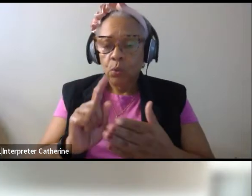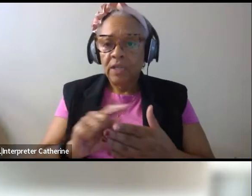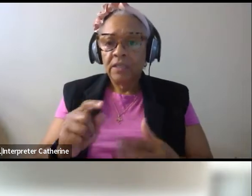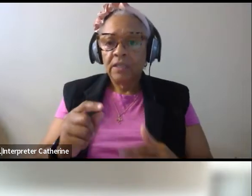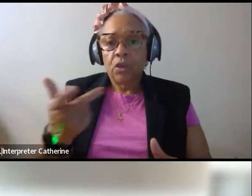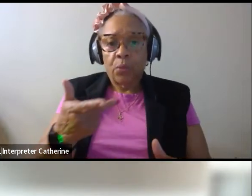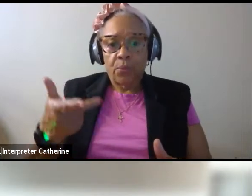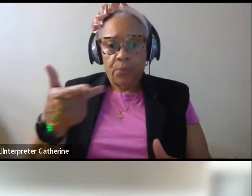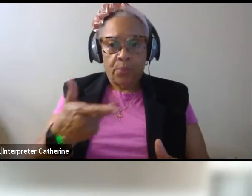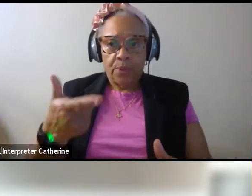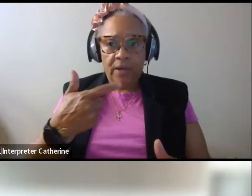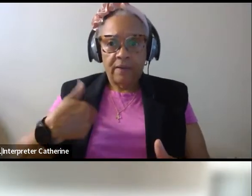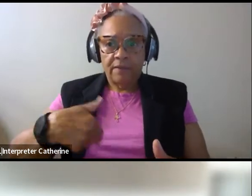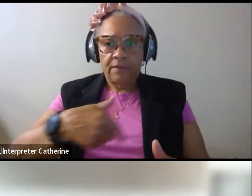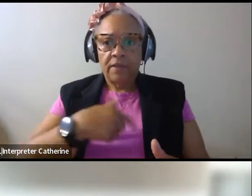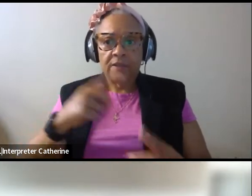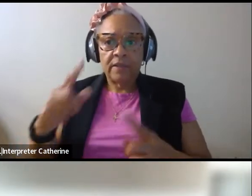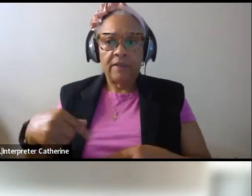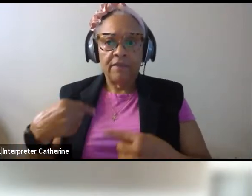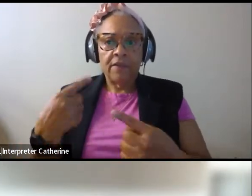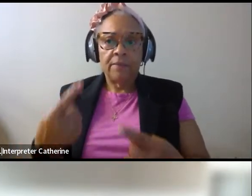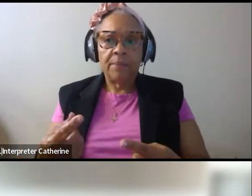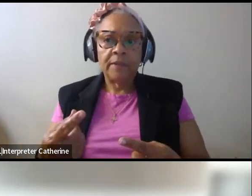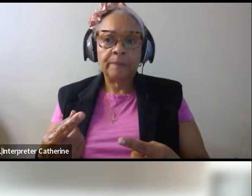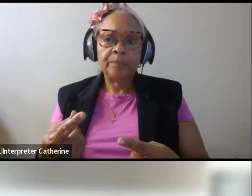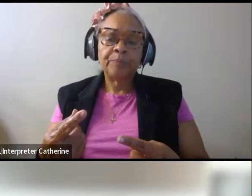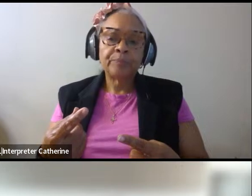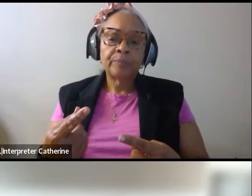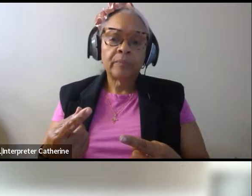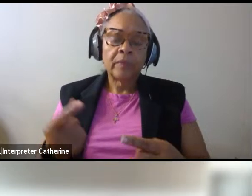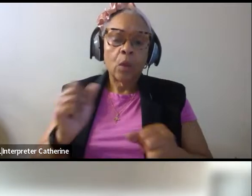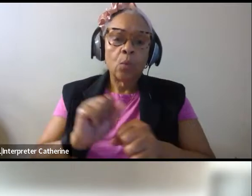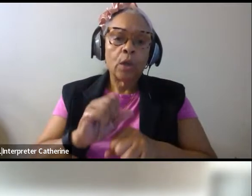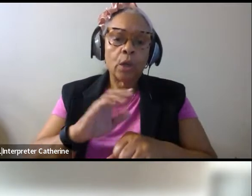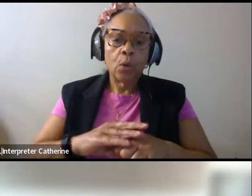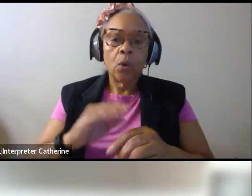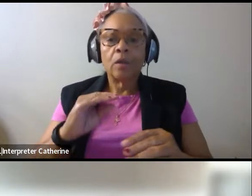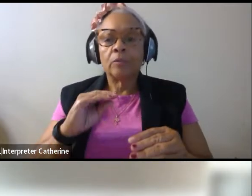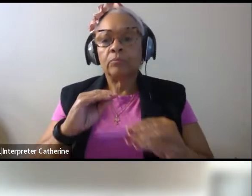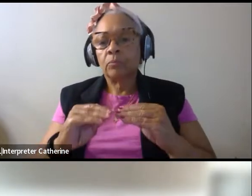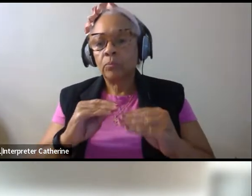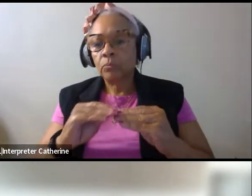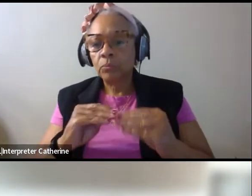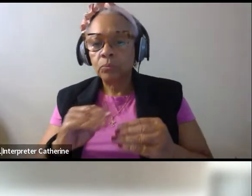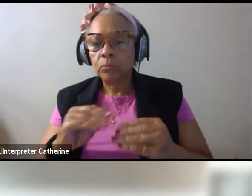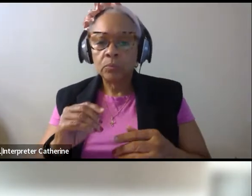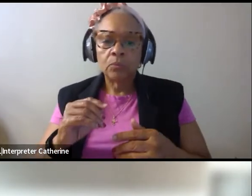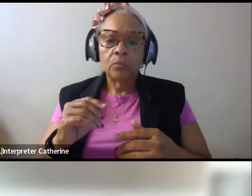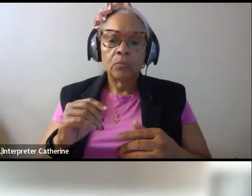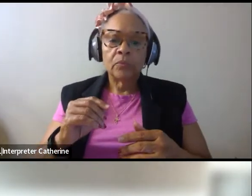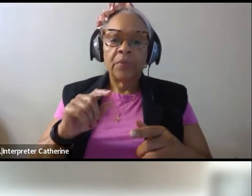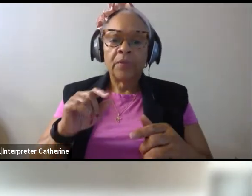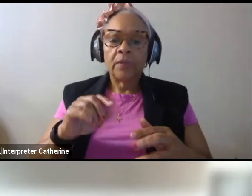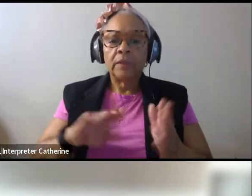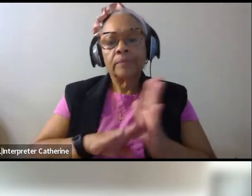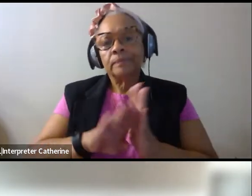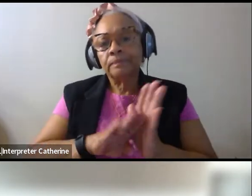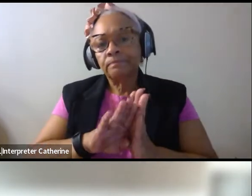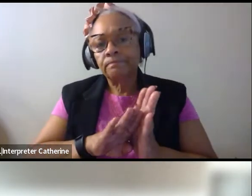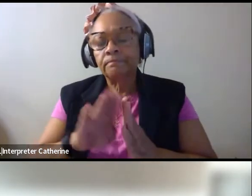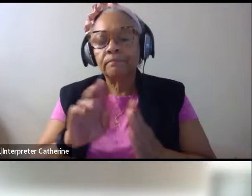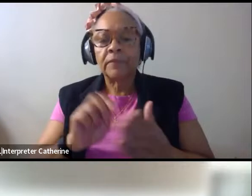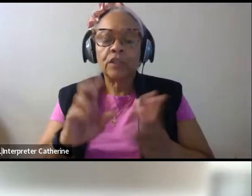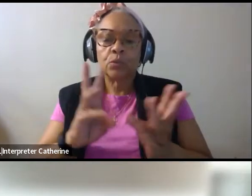Nathaniel have been working on preparing this workshop. Like we really hope